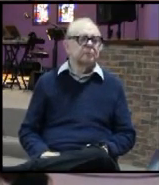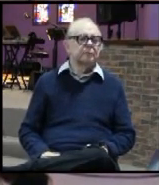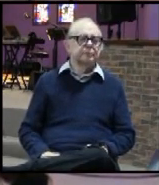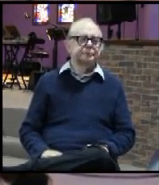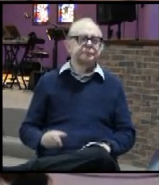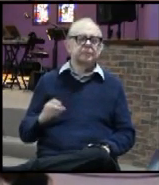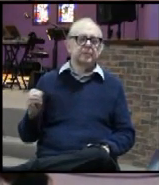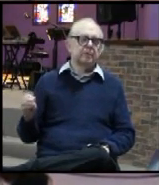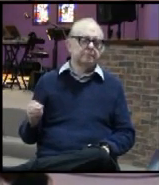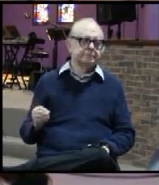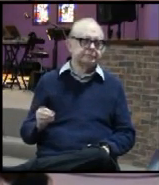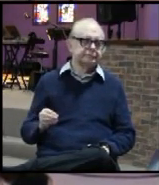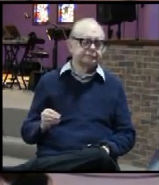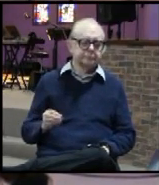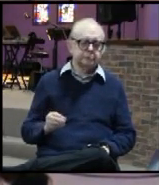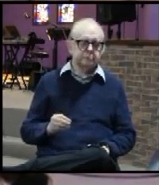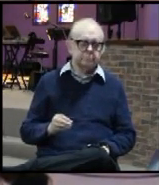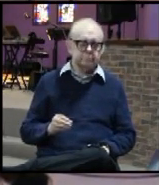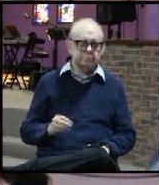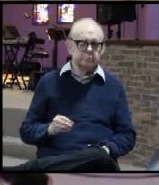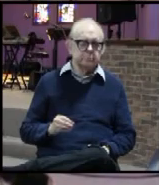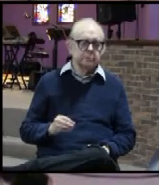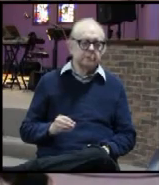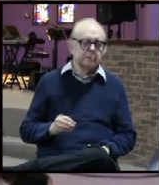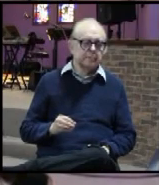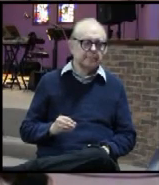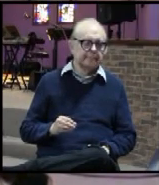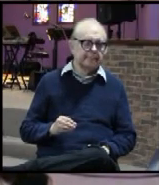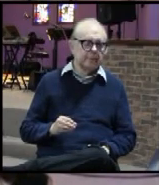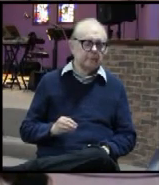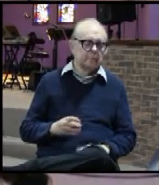So I flew from Fairfield to